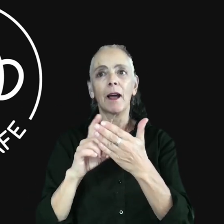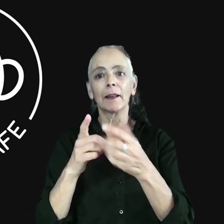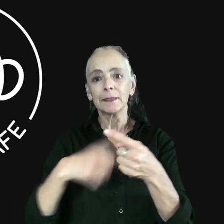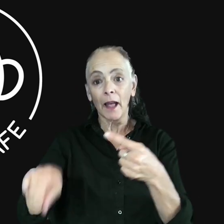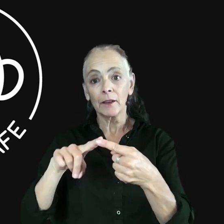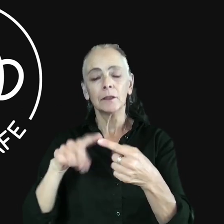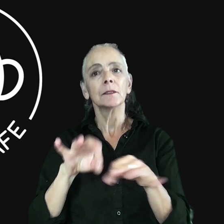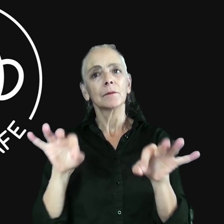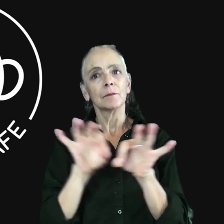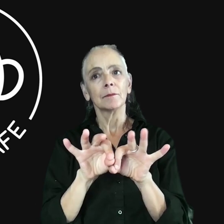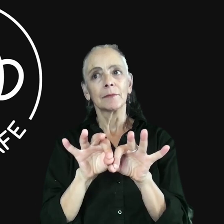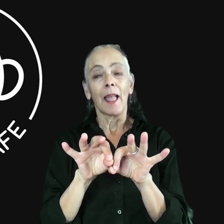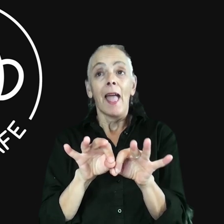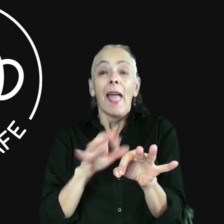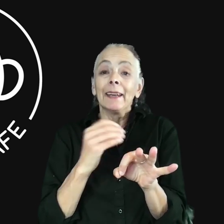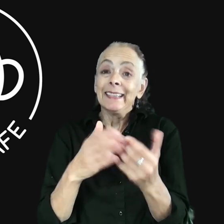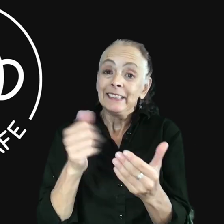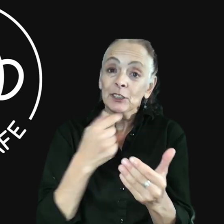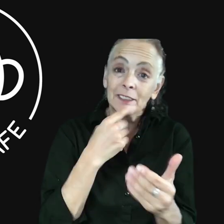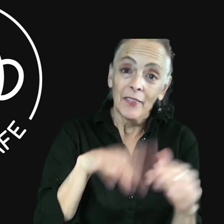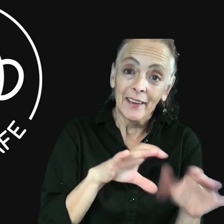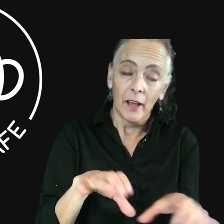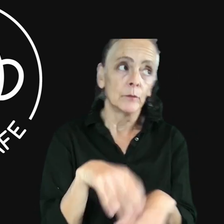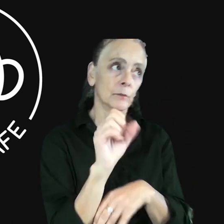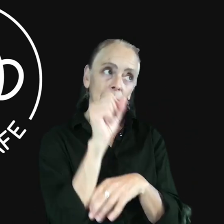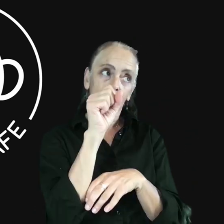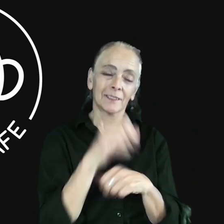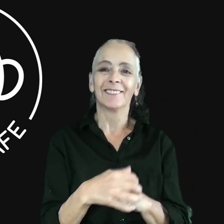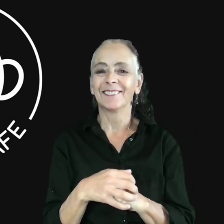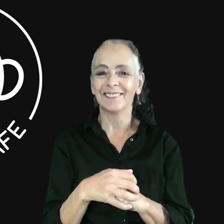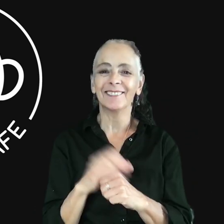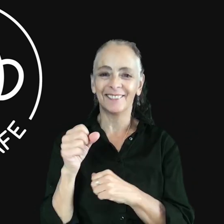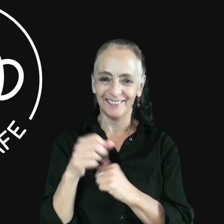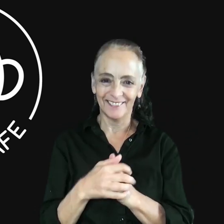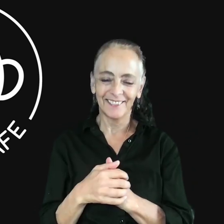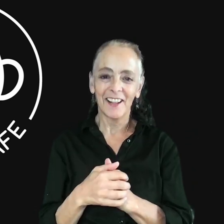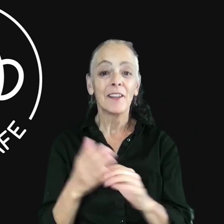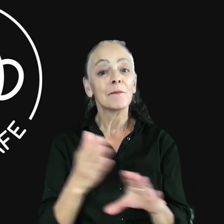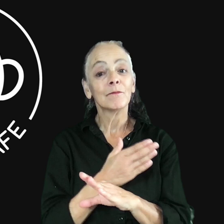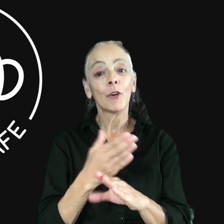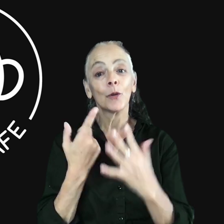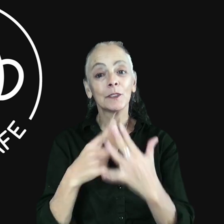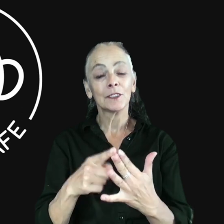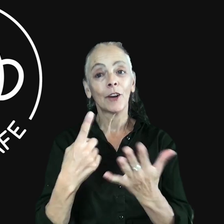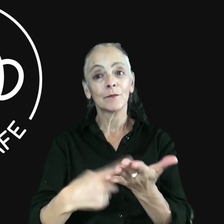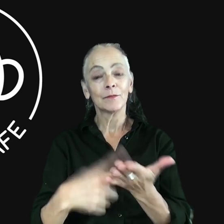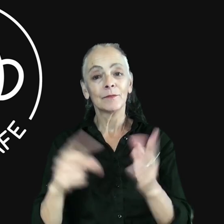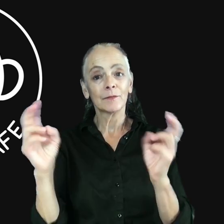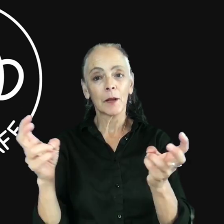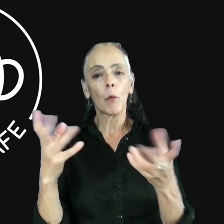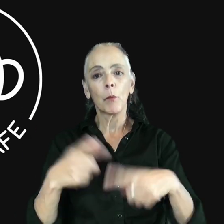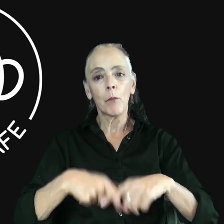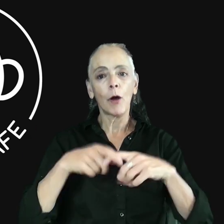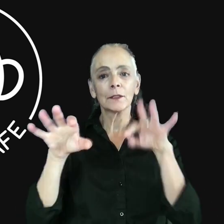a task easier said than done um yes and before we get into the topic i actually want to pause to